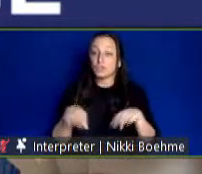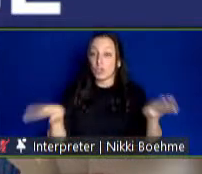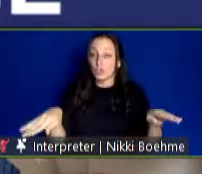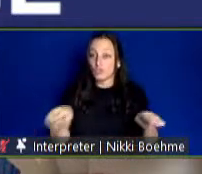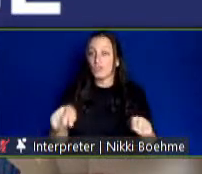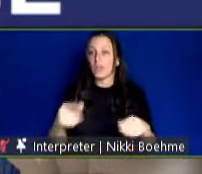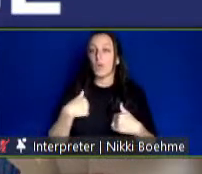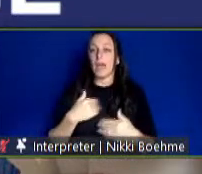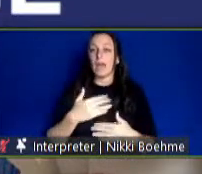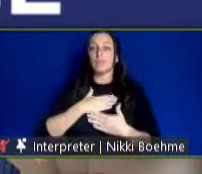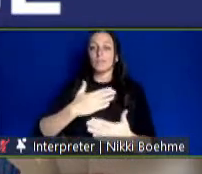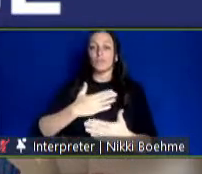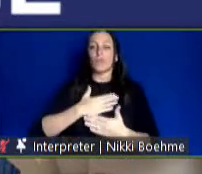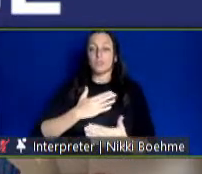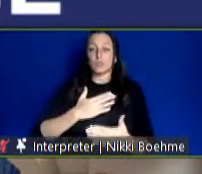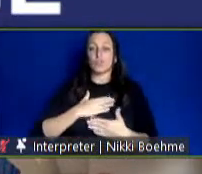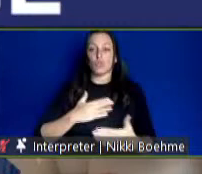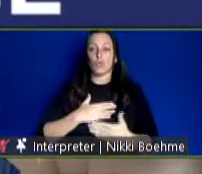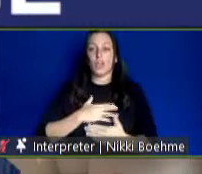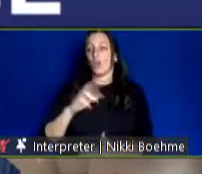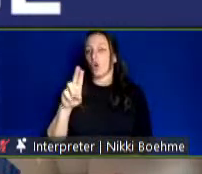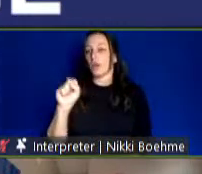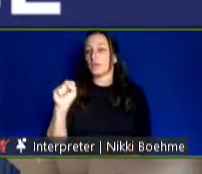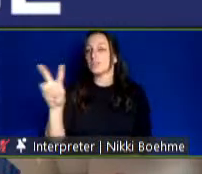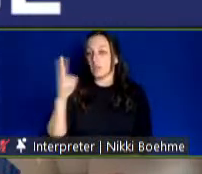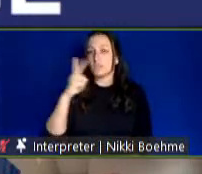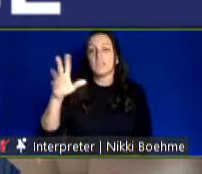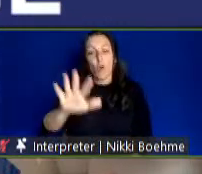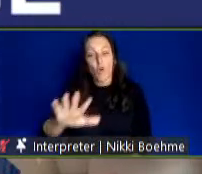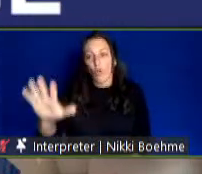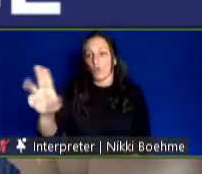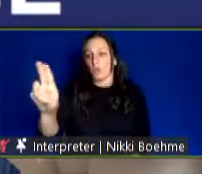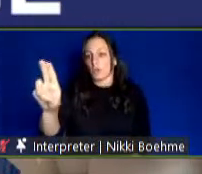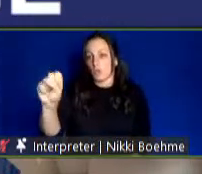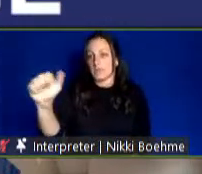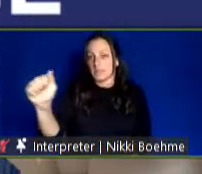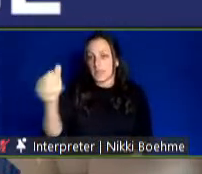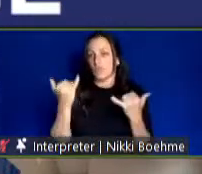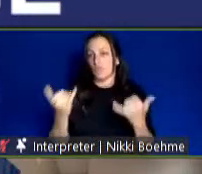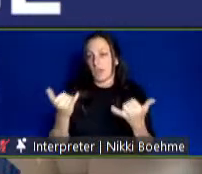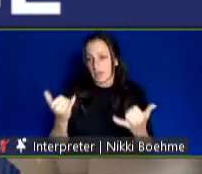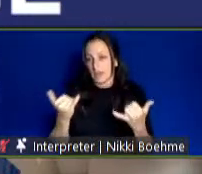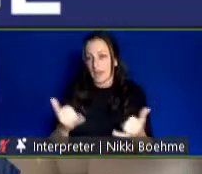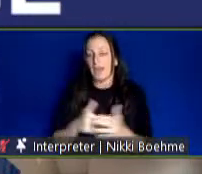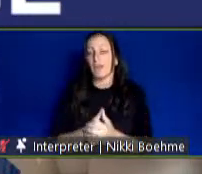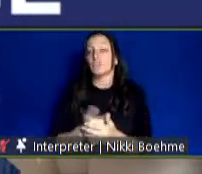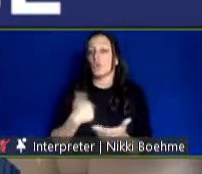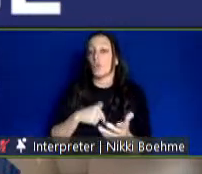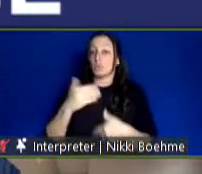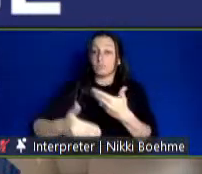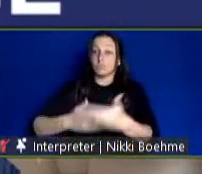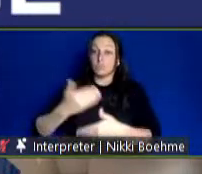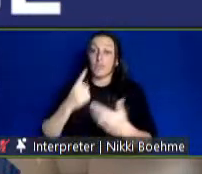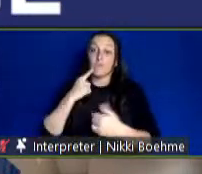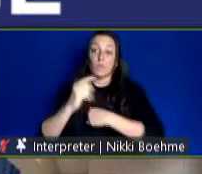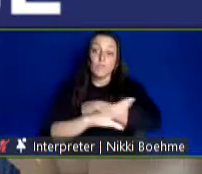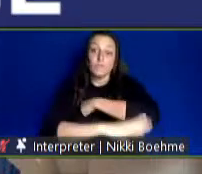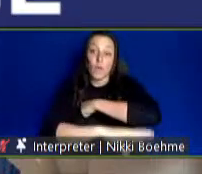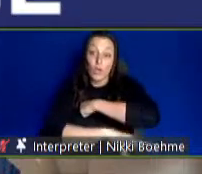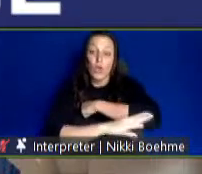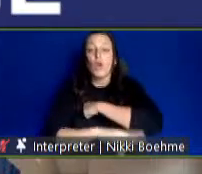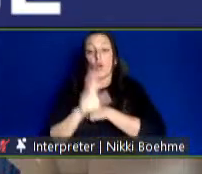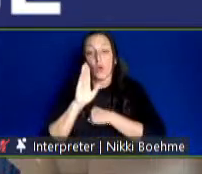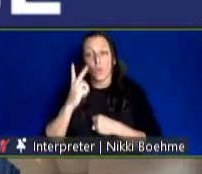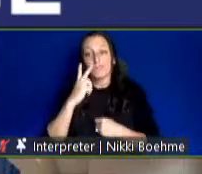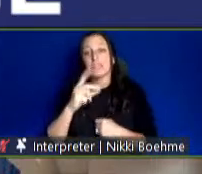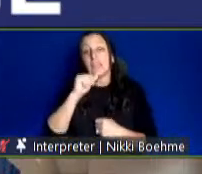respiratory syncytial virus is something that's also being seen around the country right now. And so as we move into the fall, I think we're going to be seeing